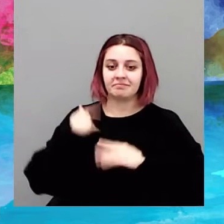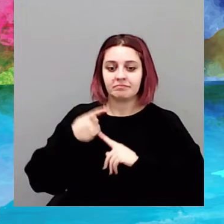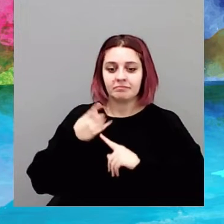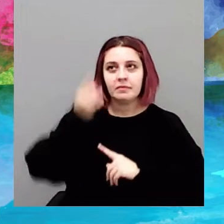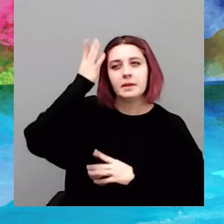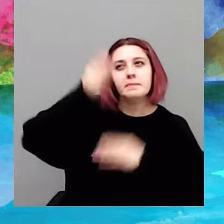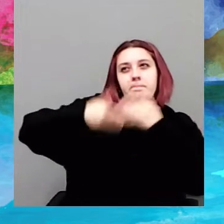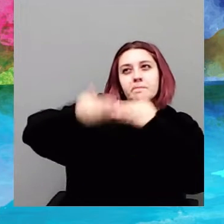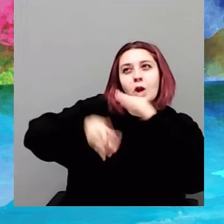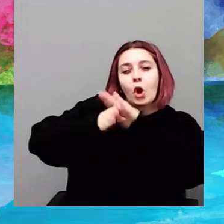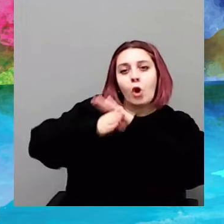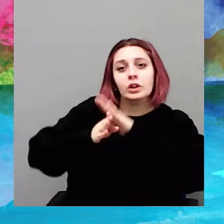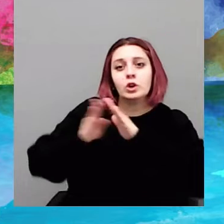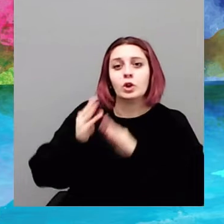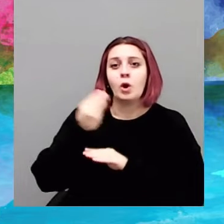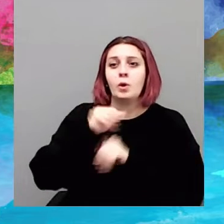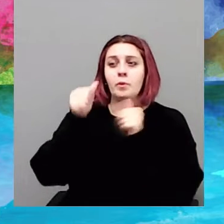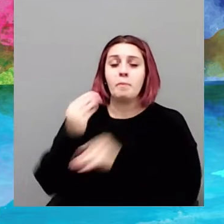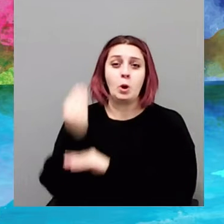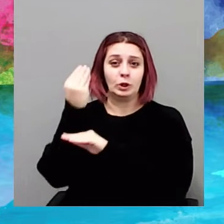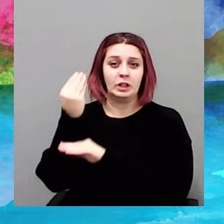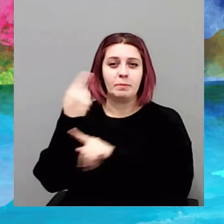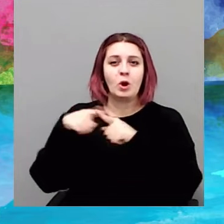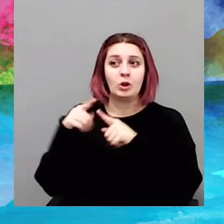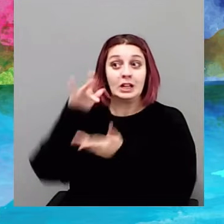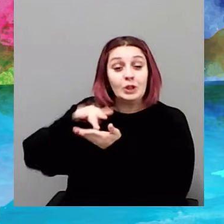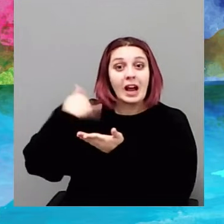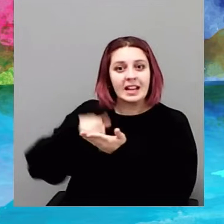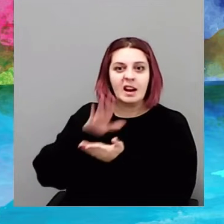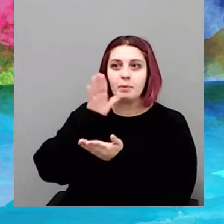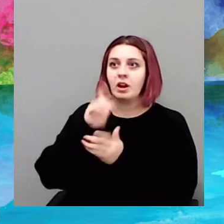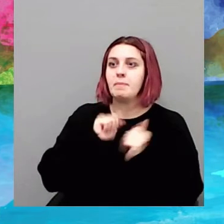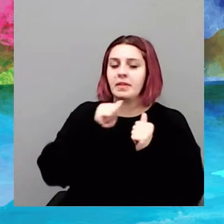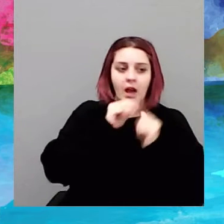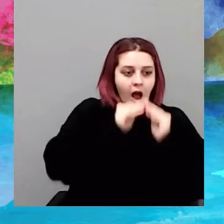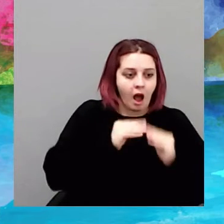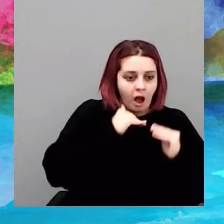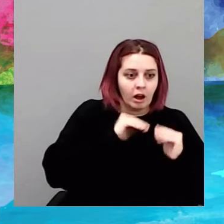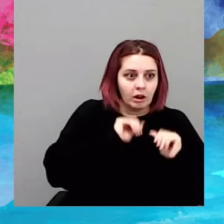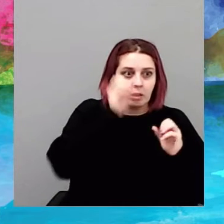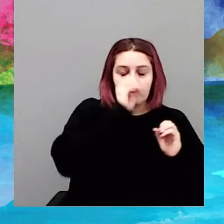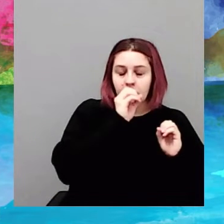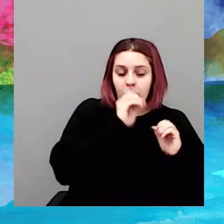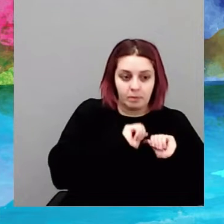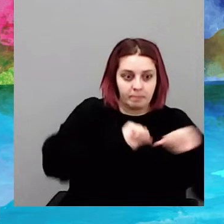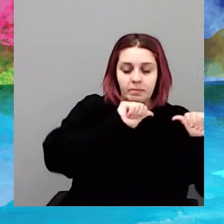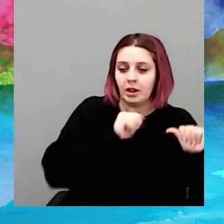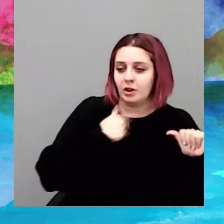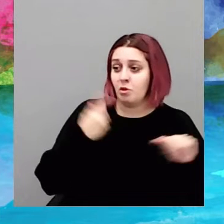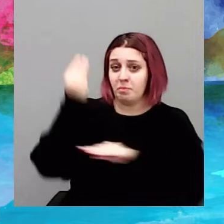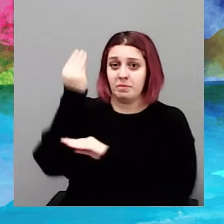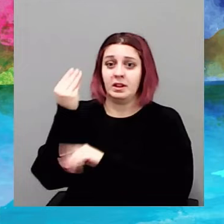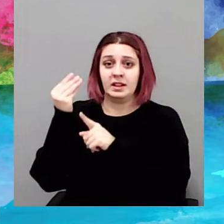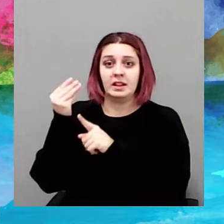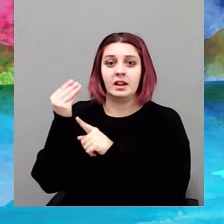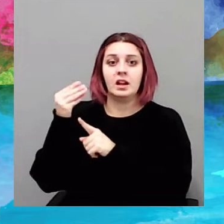moving forward to develop new ideas. We produce prototypes with things that are already there. We don't want